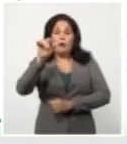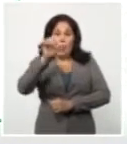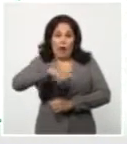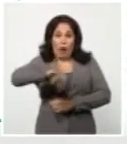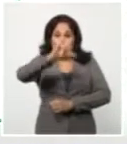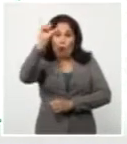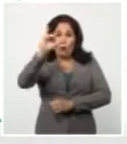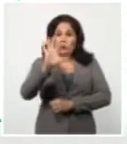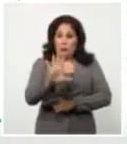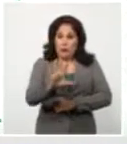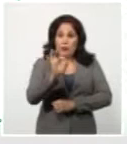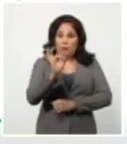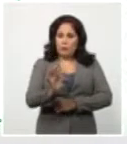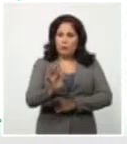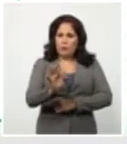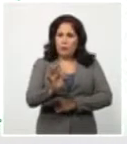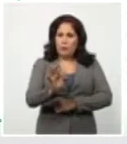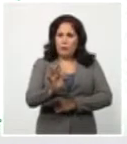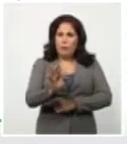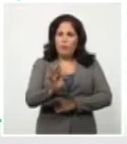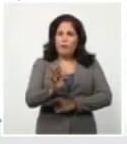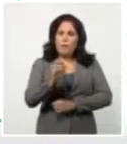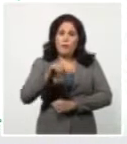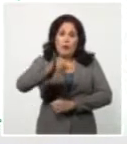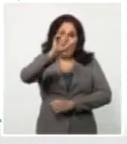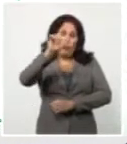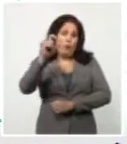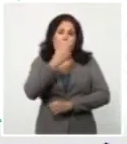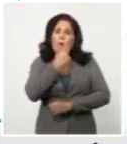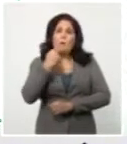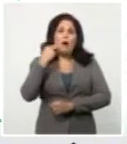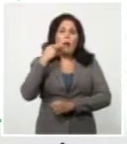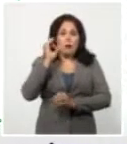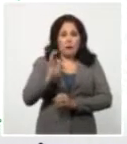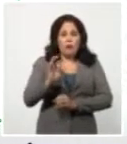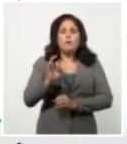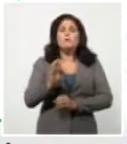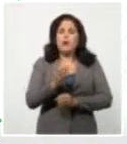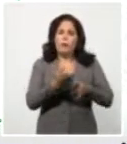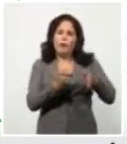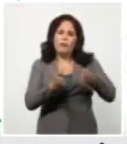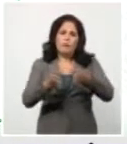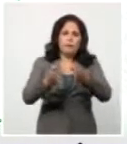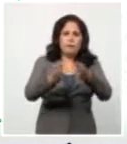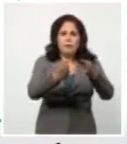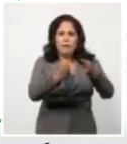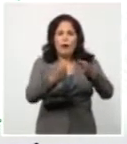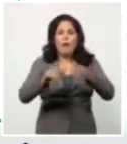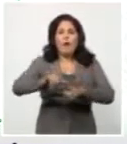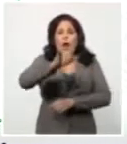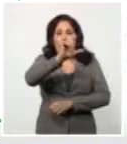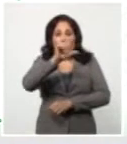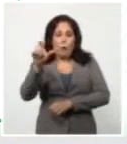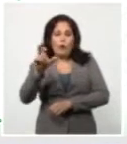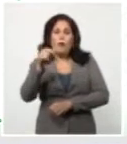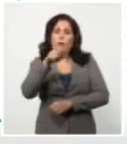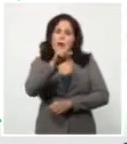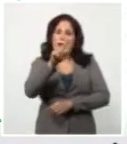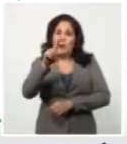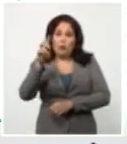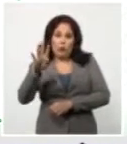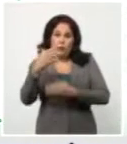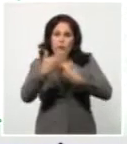They will arrive at Jose Marti International Airport's Terminal 5, and then they will take the